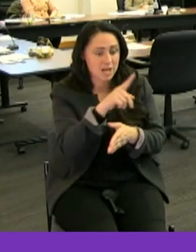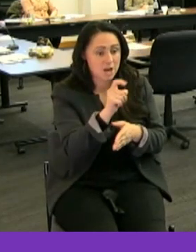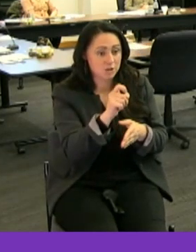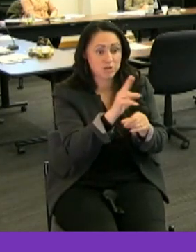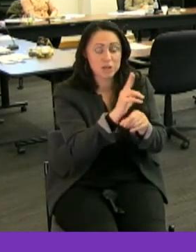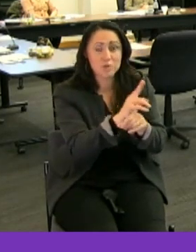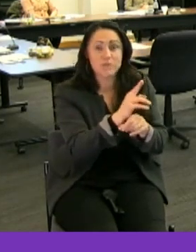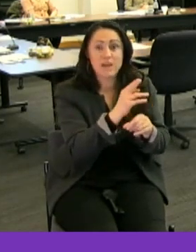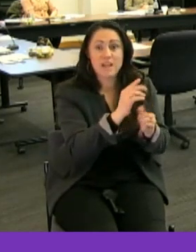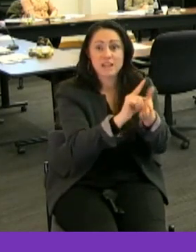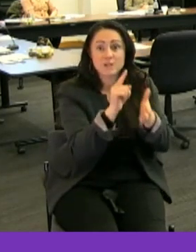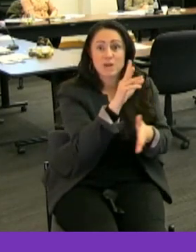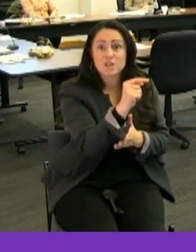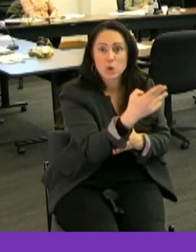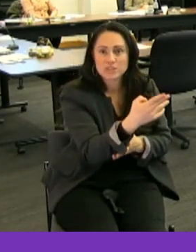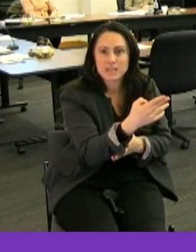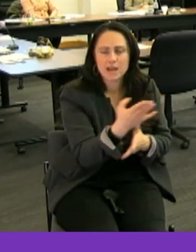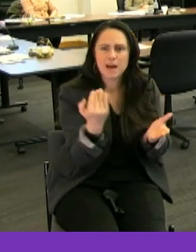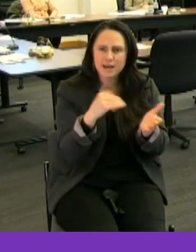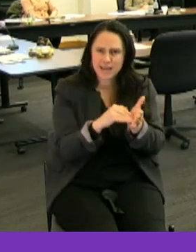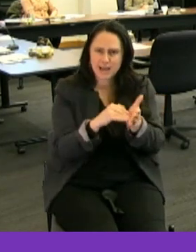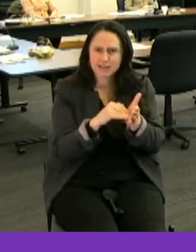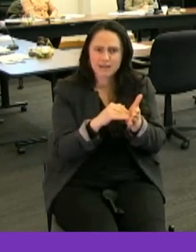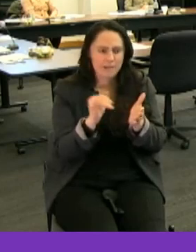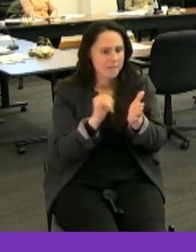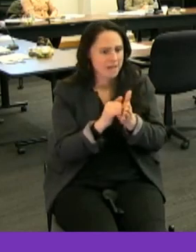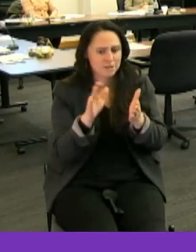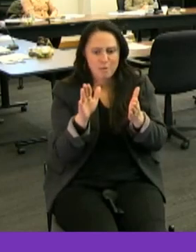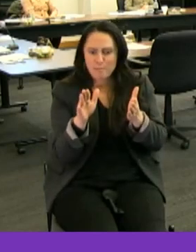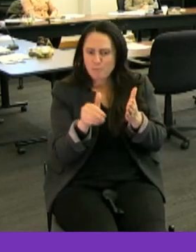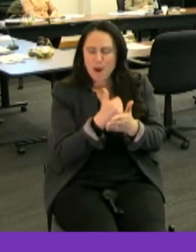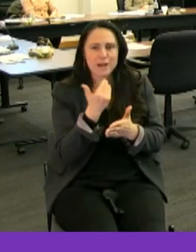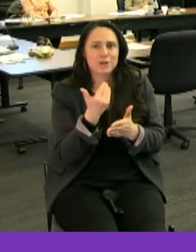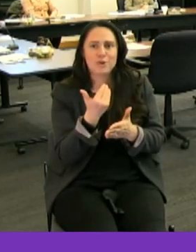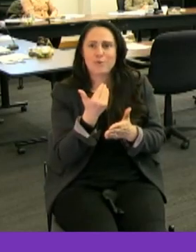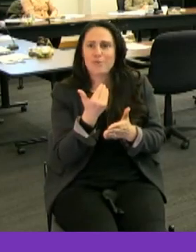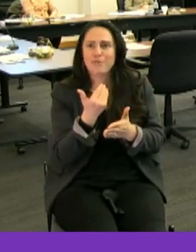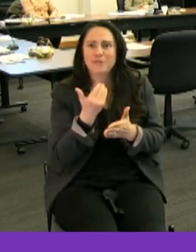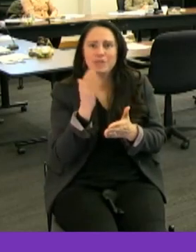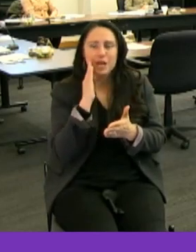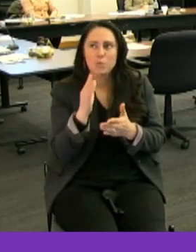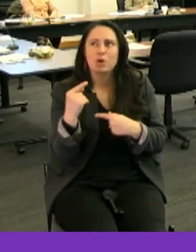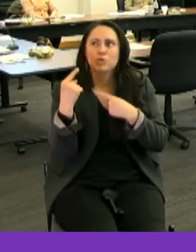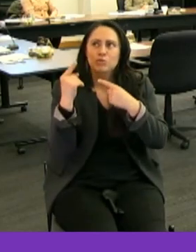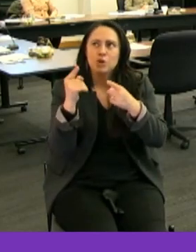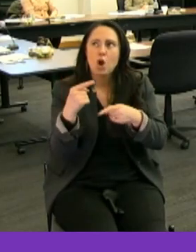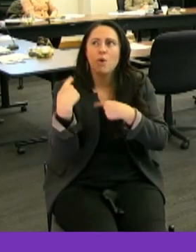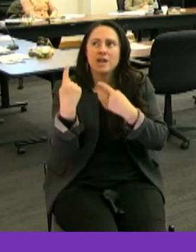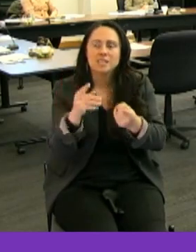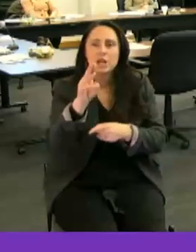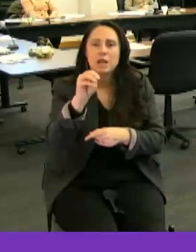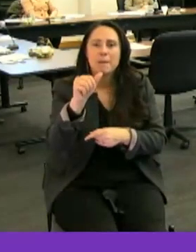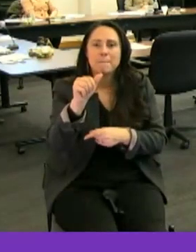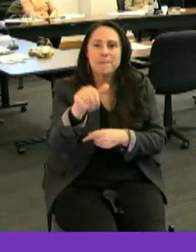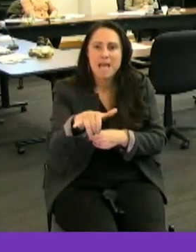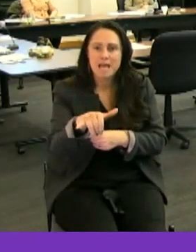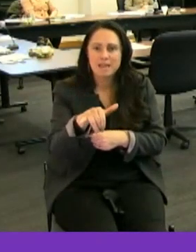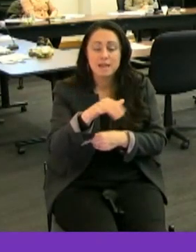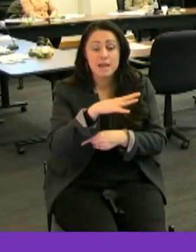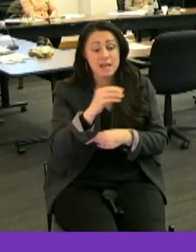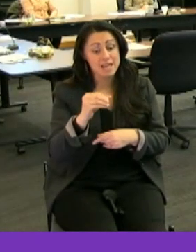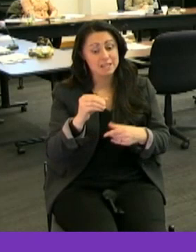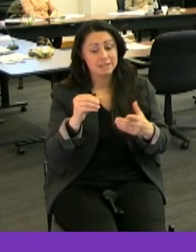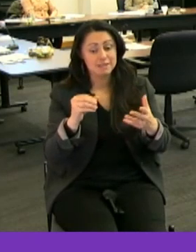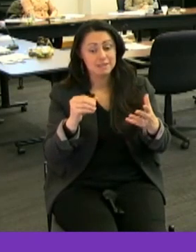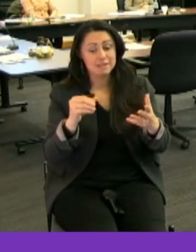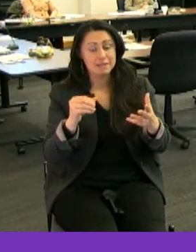last Thursday. So again, this is brand new. This is still going on. This is going to go up until May, and kind